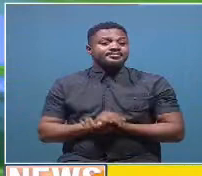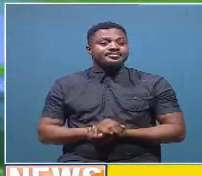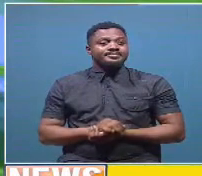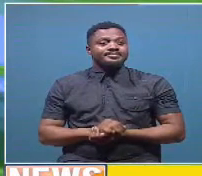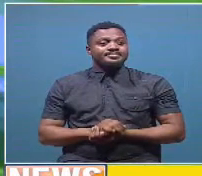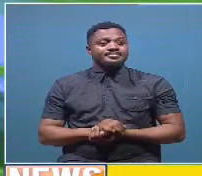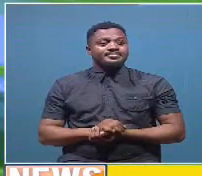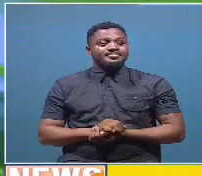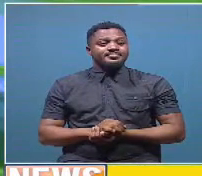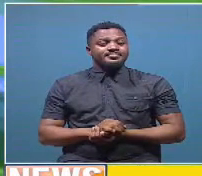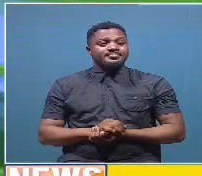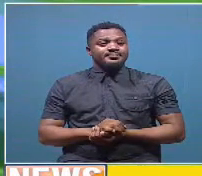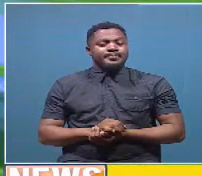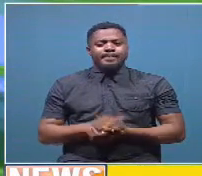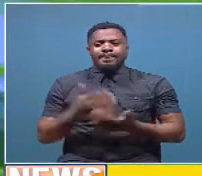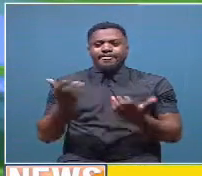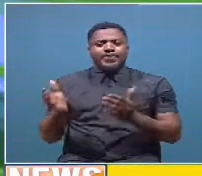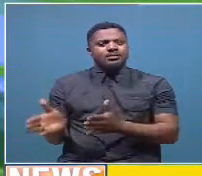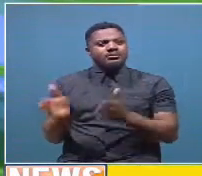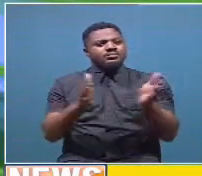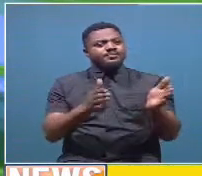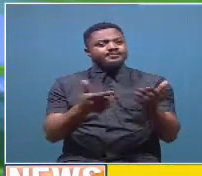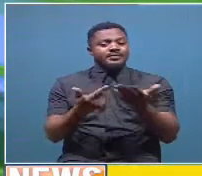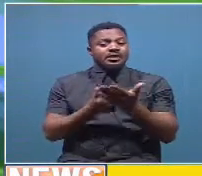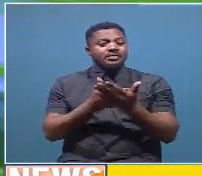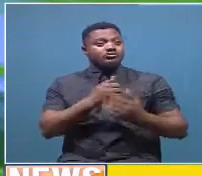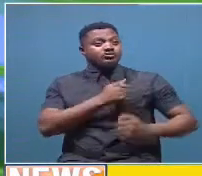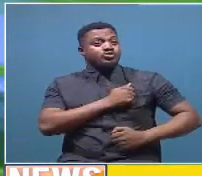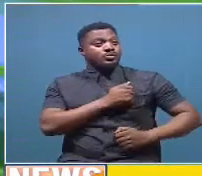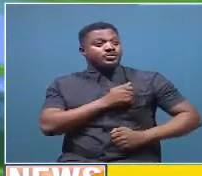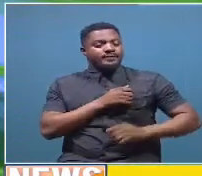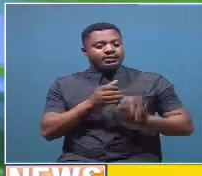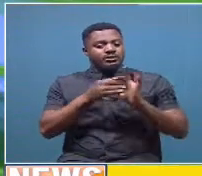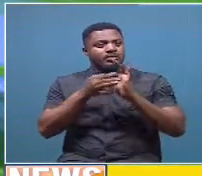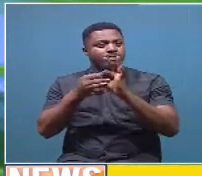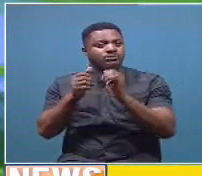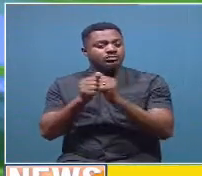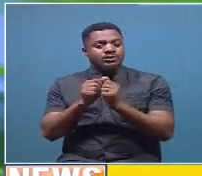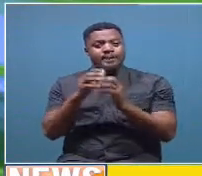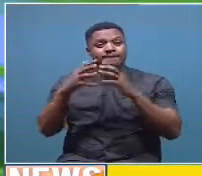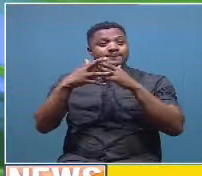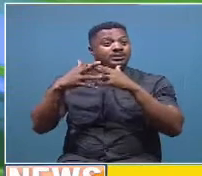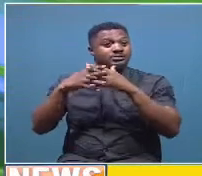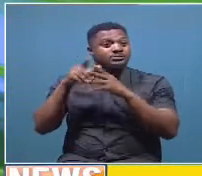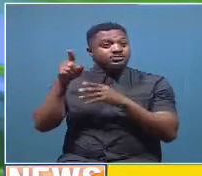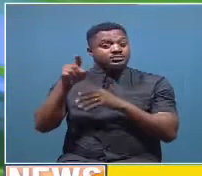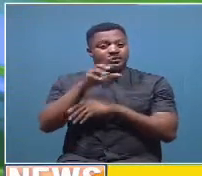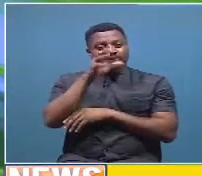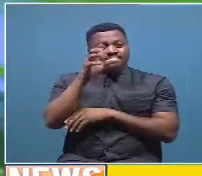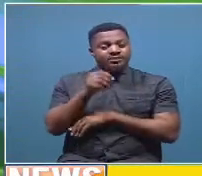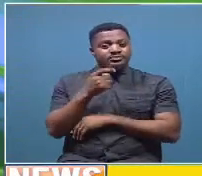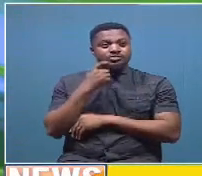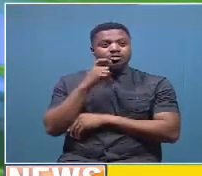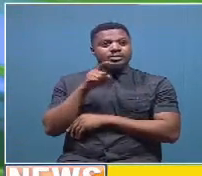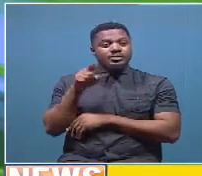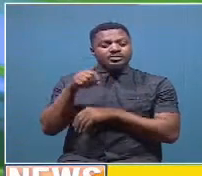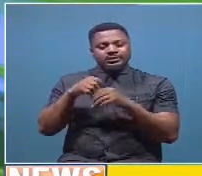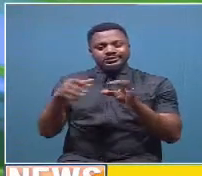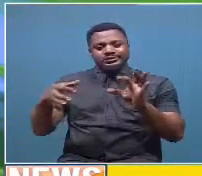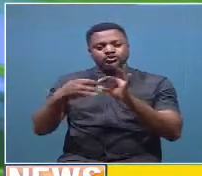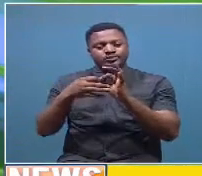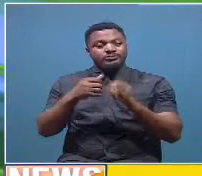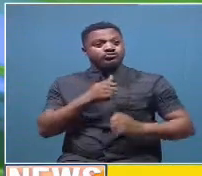grounds. Moving on, the Ghana Armed Forces is collaborating with the United States Africa Command in a